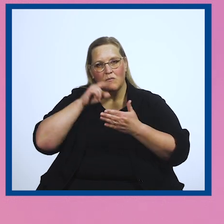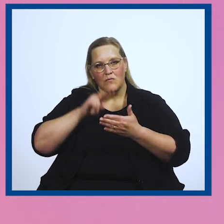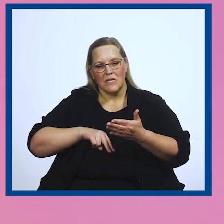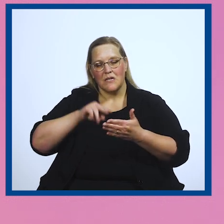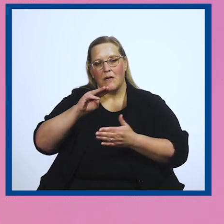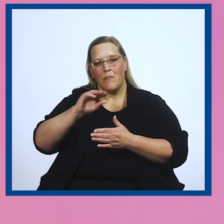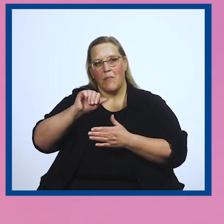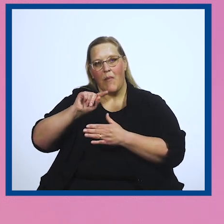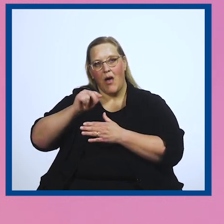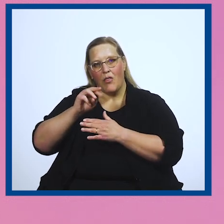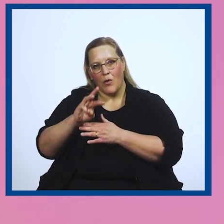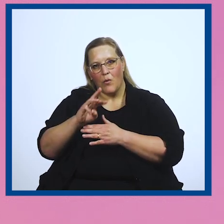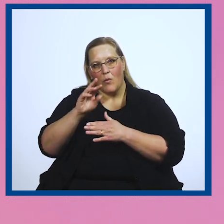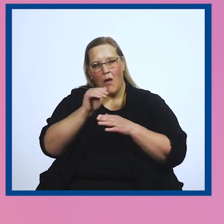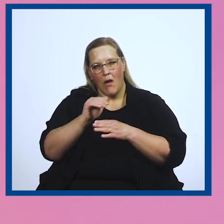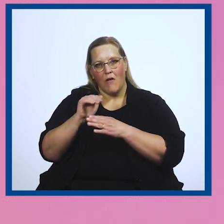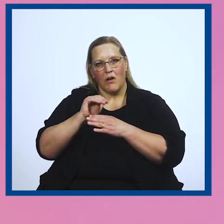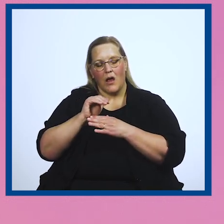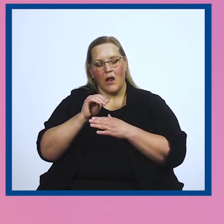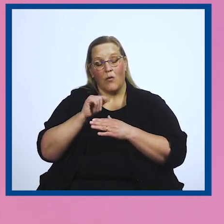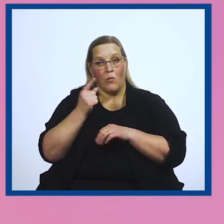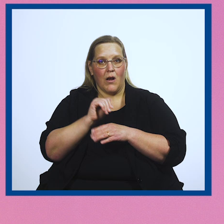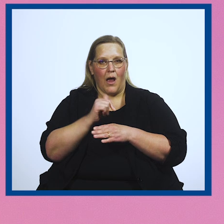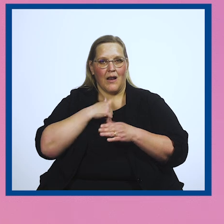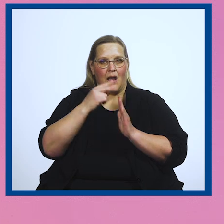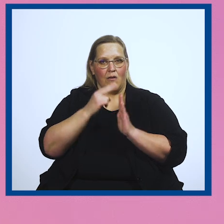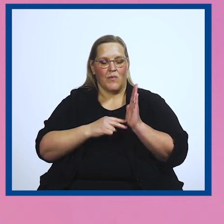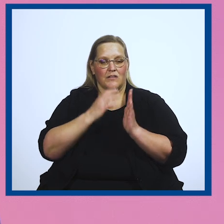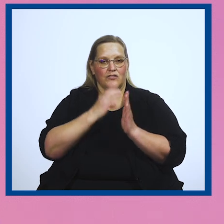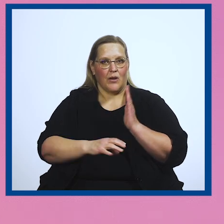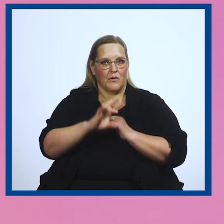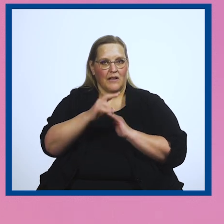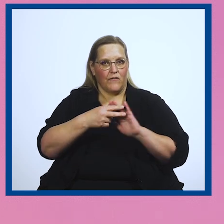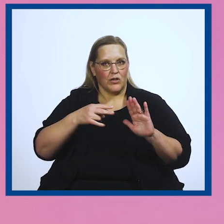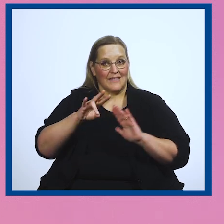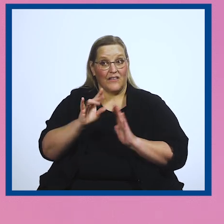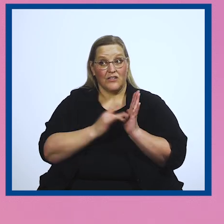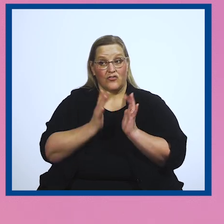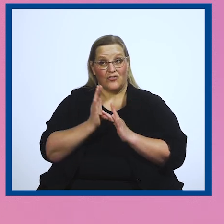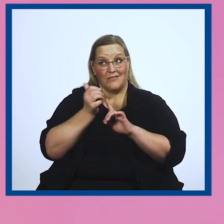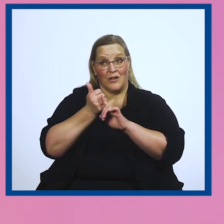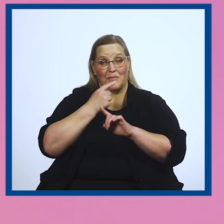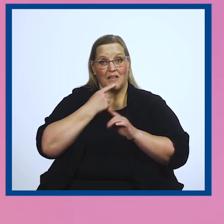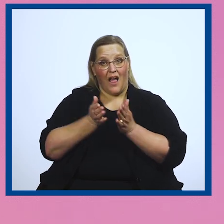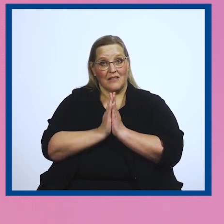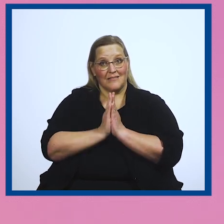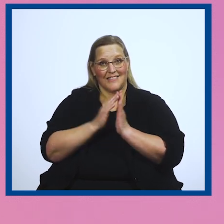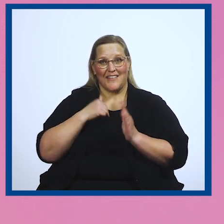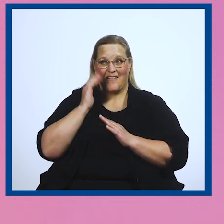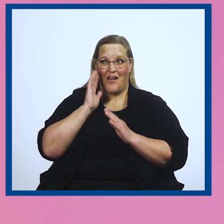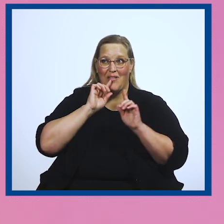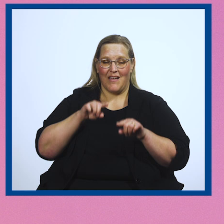over again. One night I read Matthew chapter 7, verse 7, where Jesus said, ask and I'll